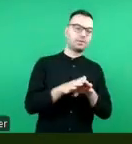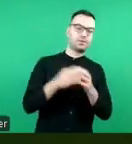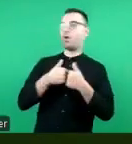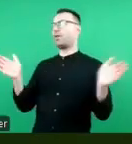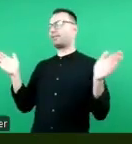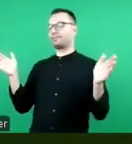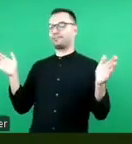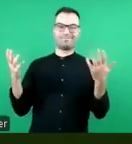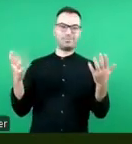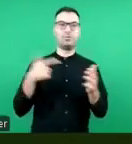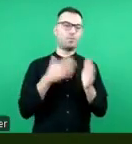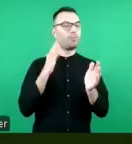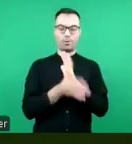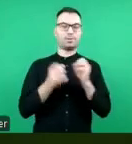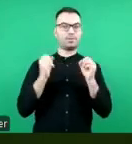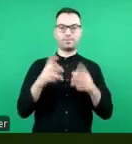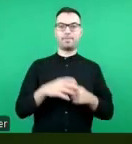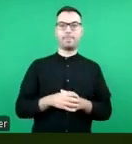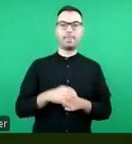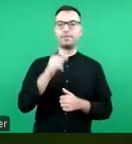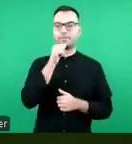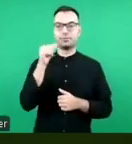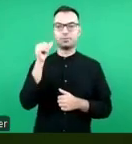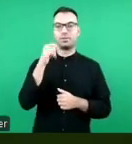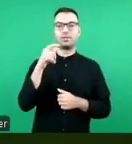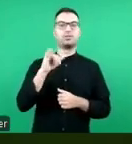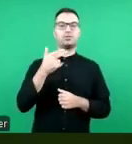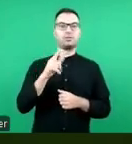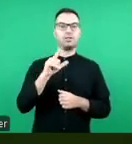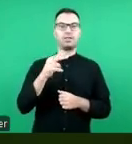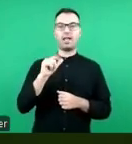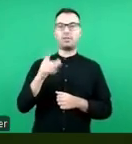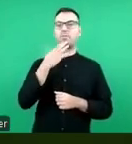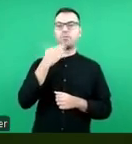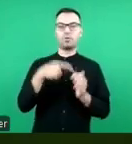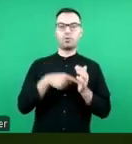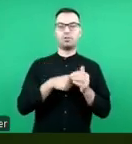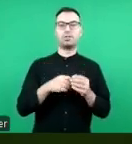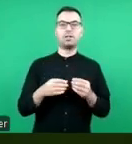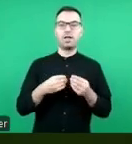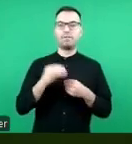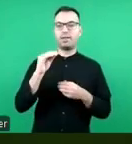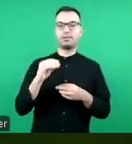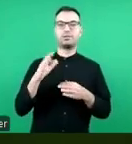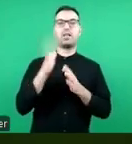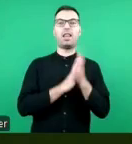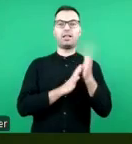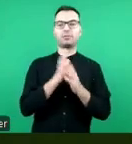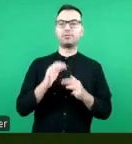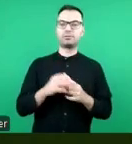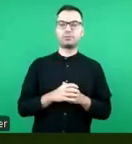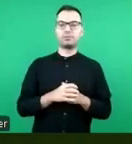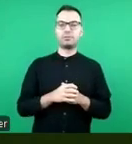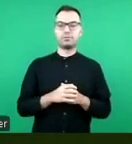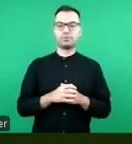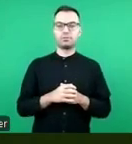course, the simple way. As we yesterday heard from John Linnell in the talk, the majority of our forests are in any kind